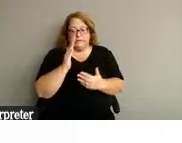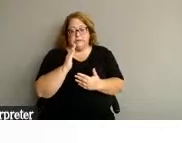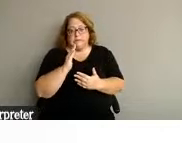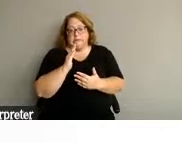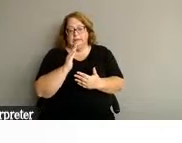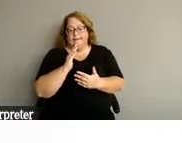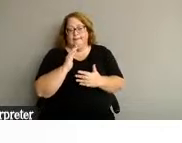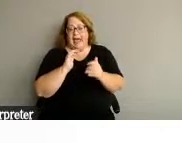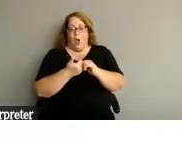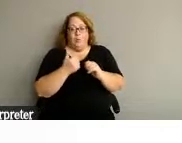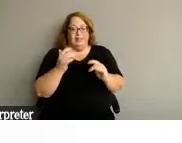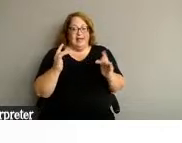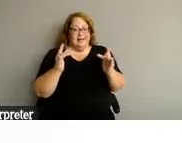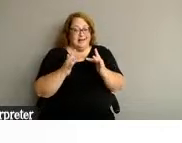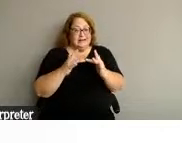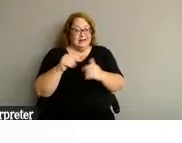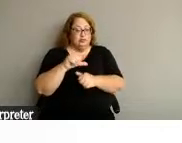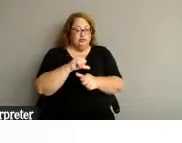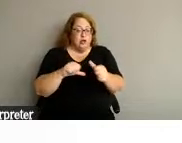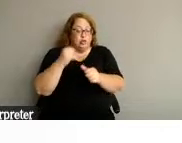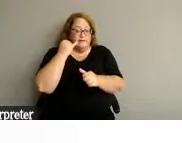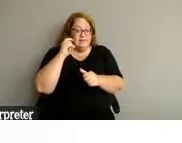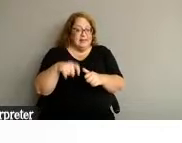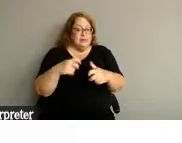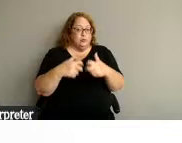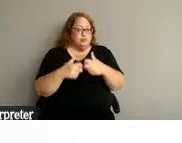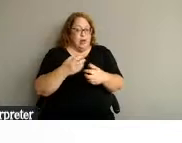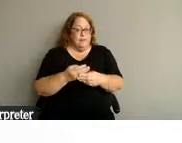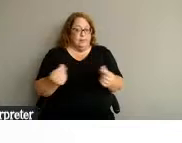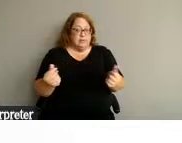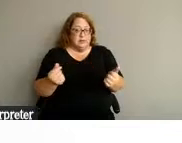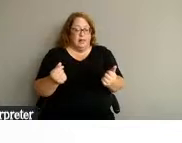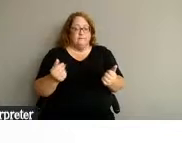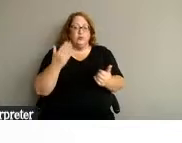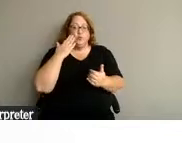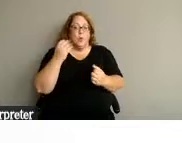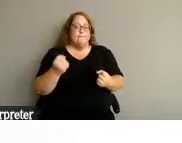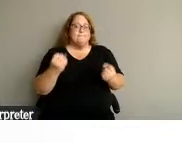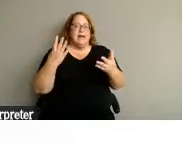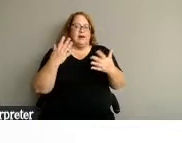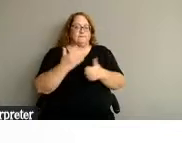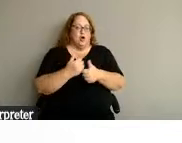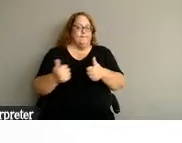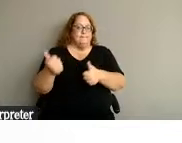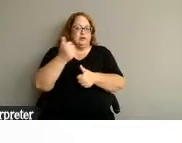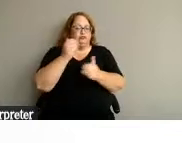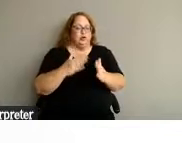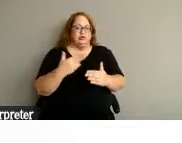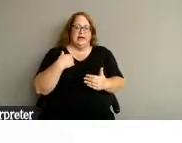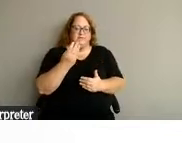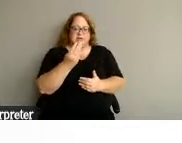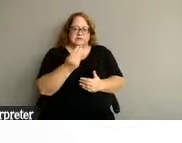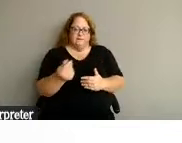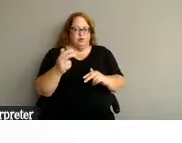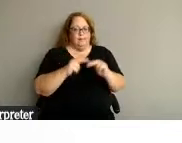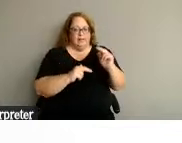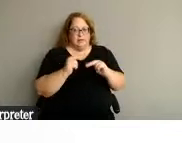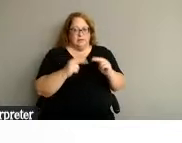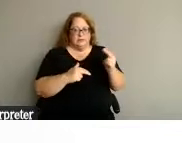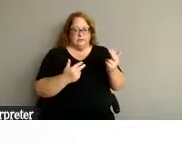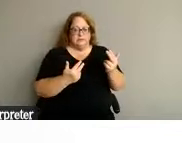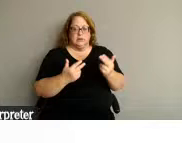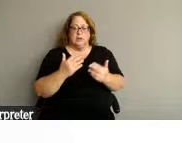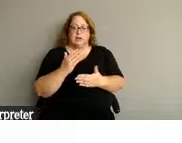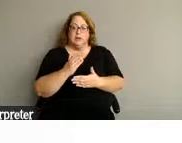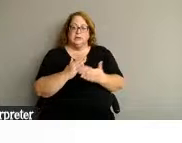going to get in touch with each other if they need to problem solve through something? As you know, many of our administrators, they have multiple buildings. Some